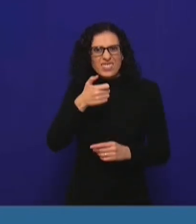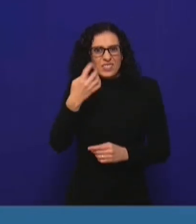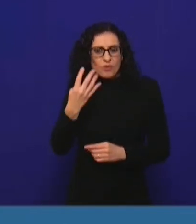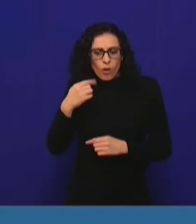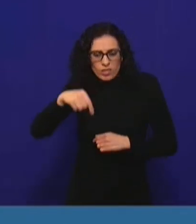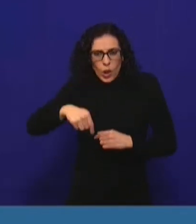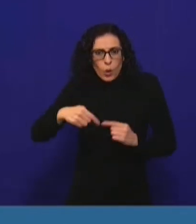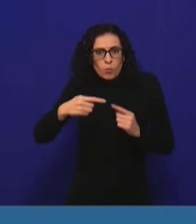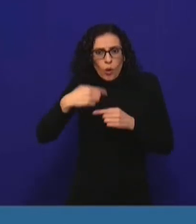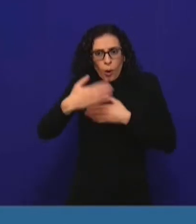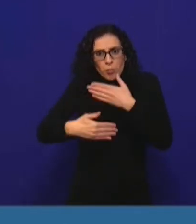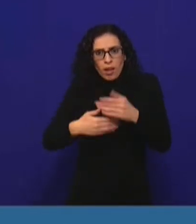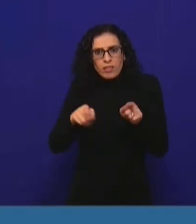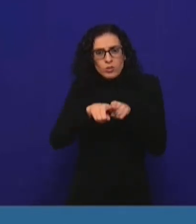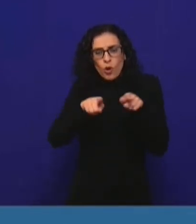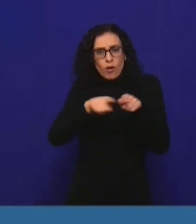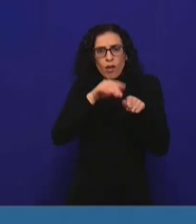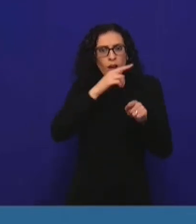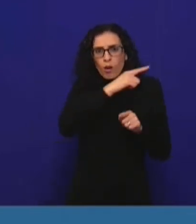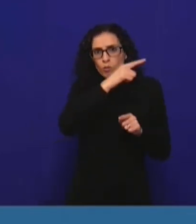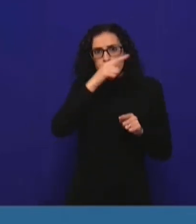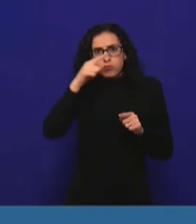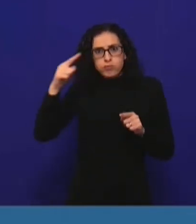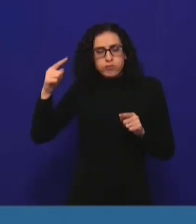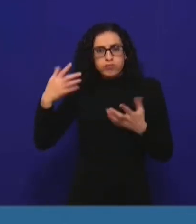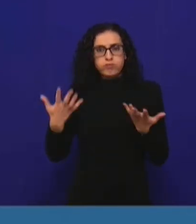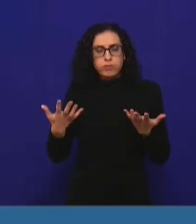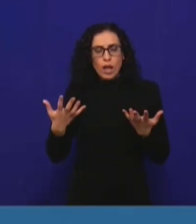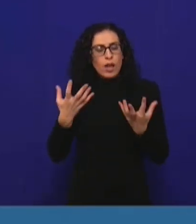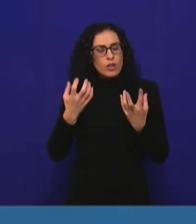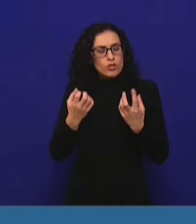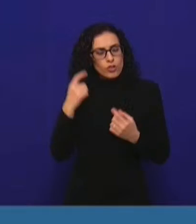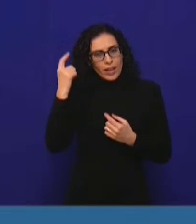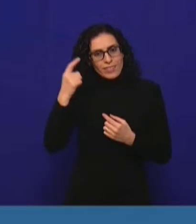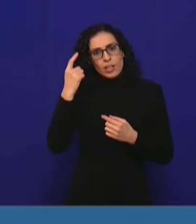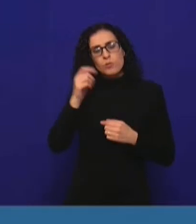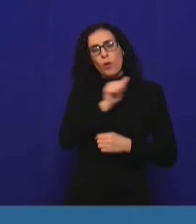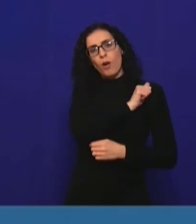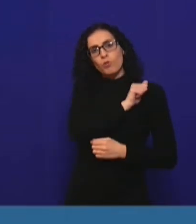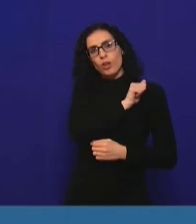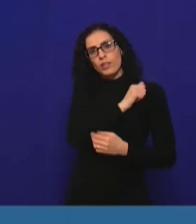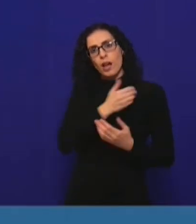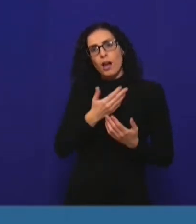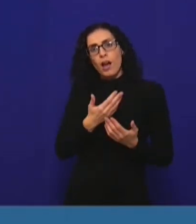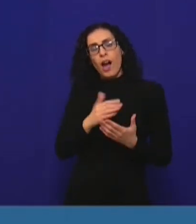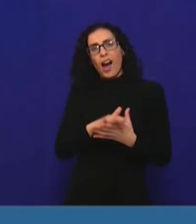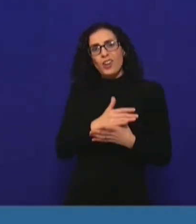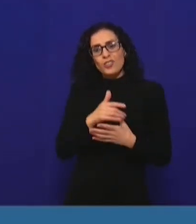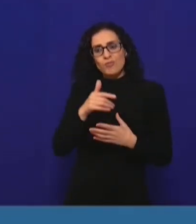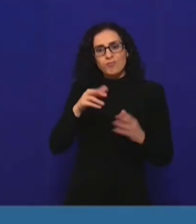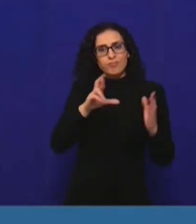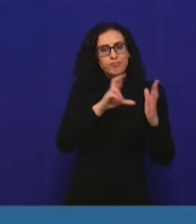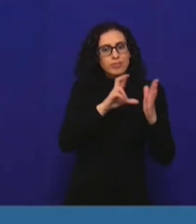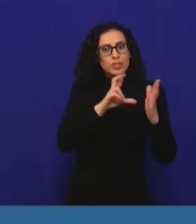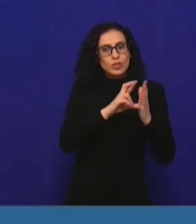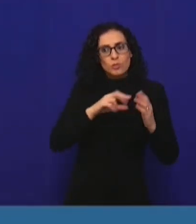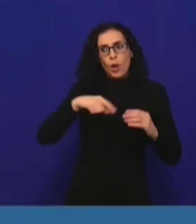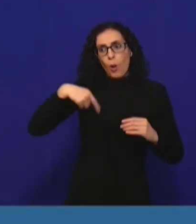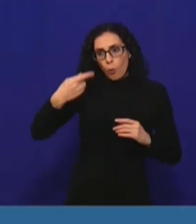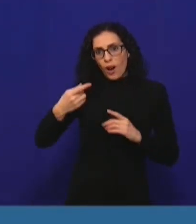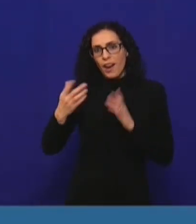każ ġdid. X'hemm pjanat min naħa tal-awtoritajiet jekk minkejja l-miżuri ġodda li daħlu wara